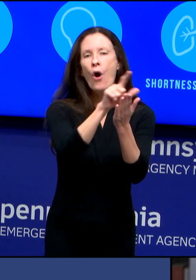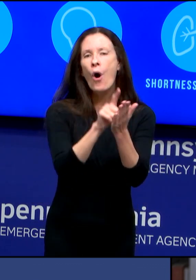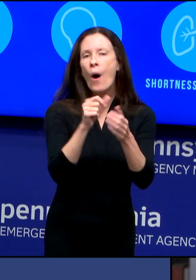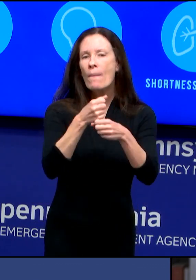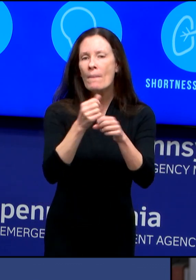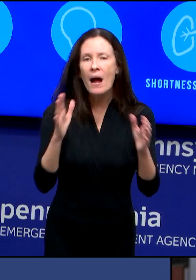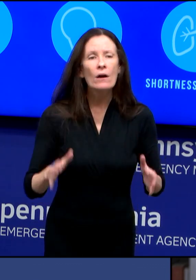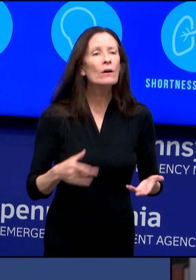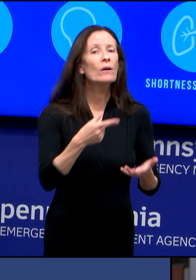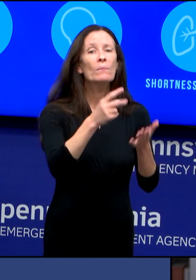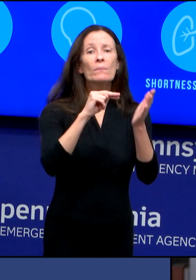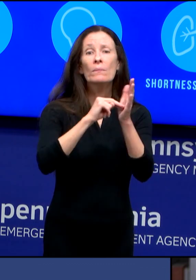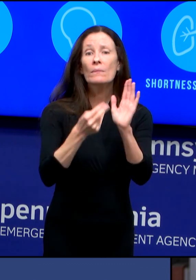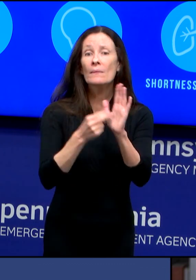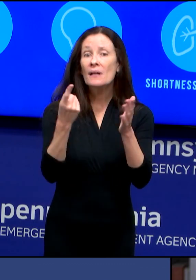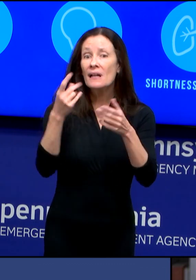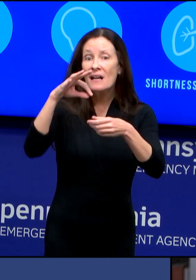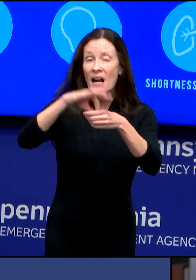support?